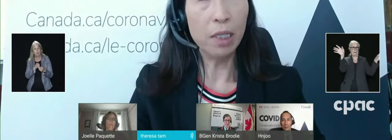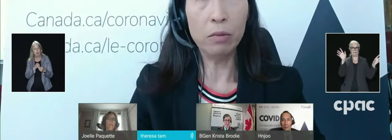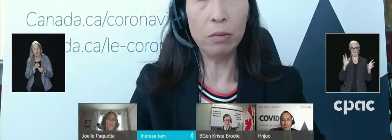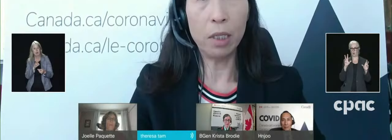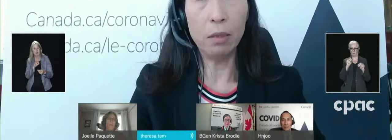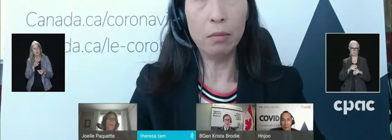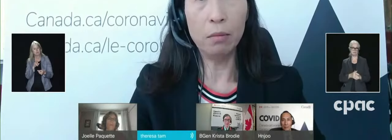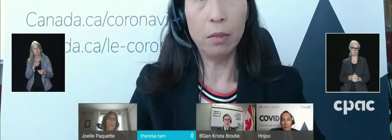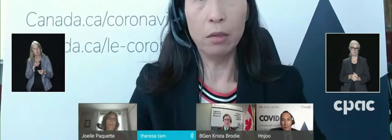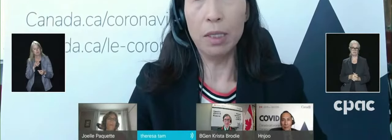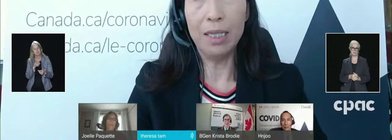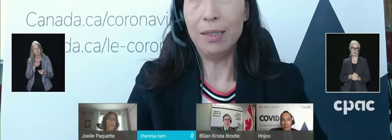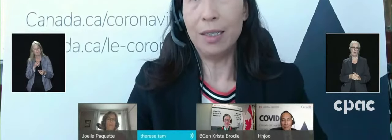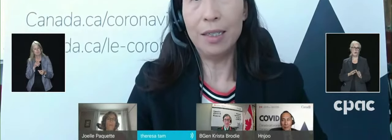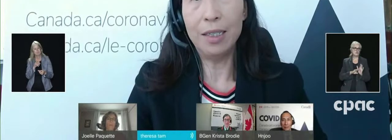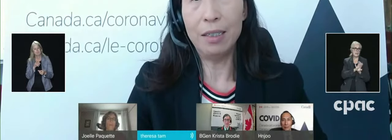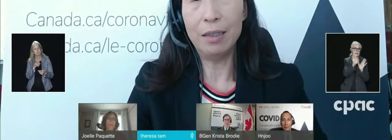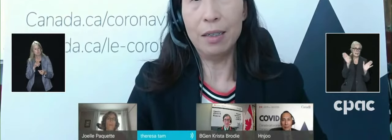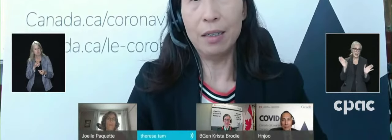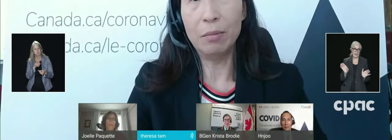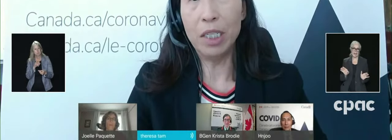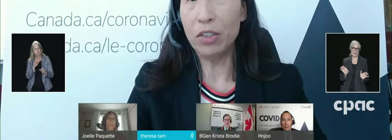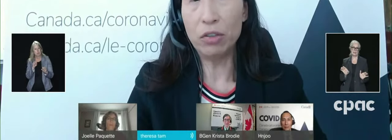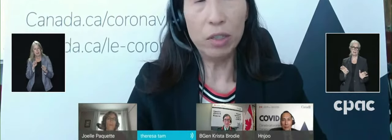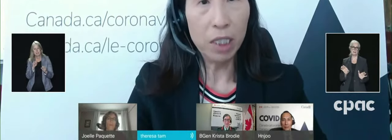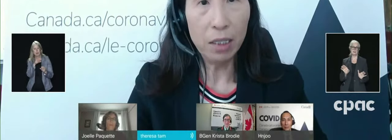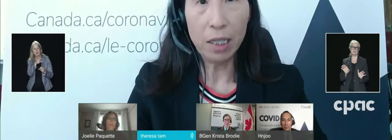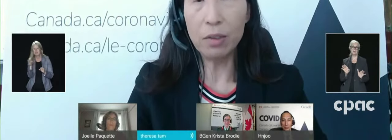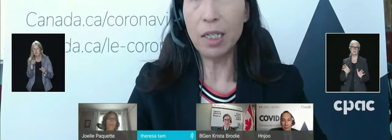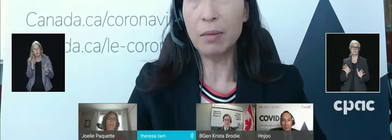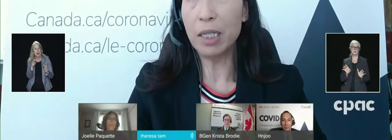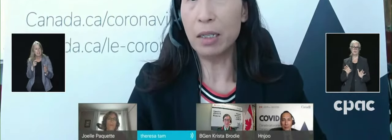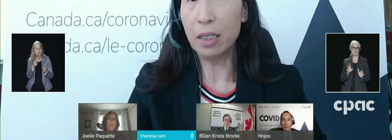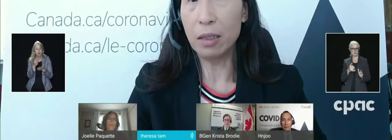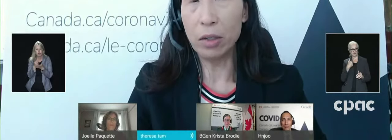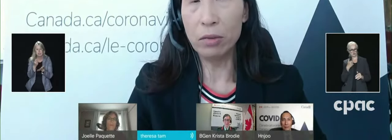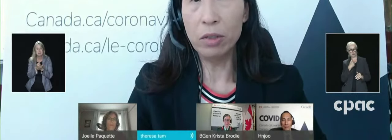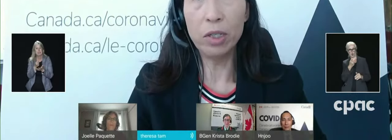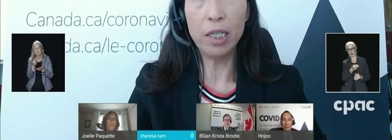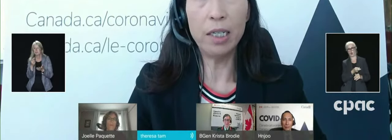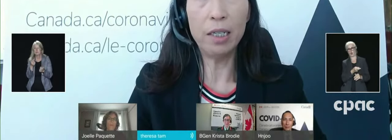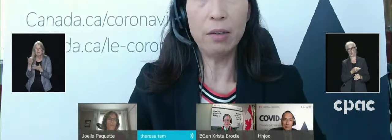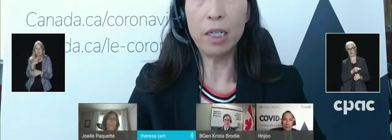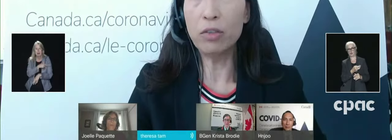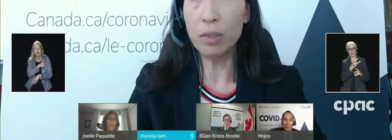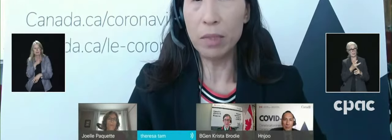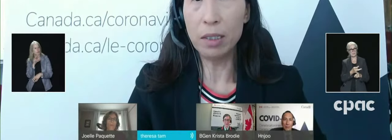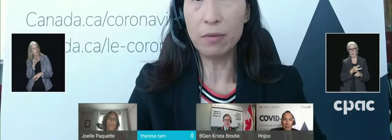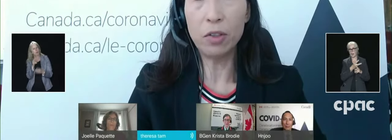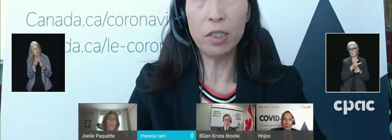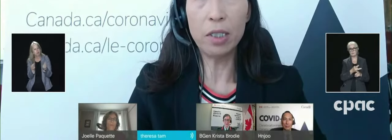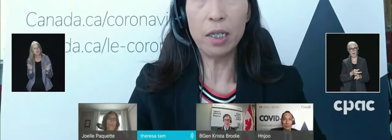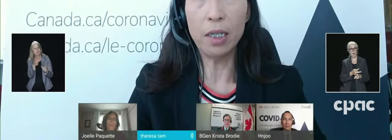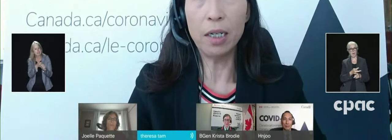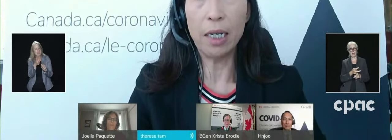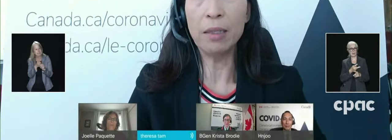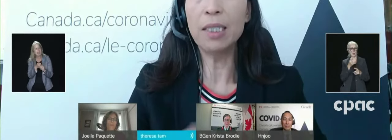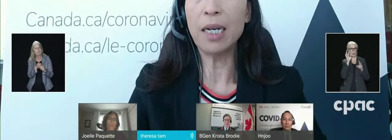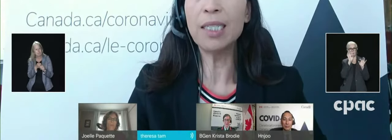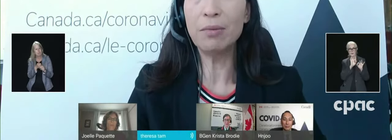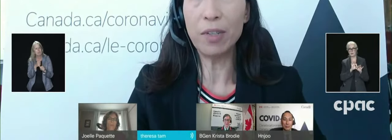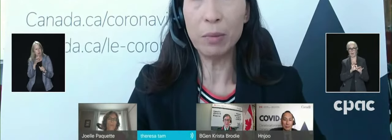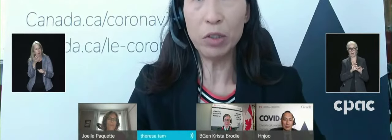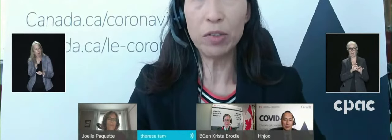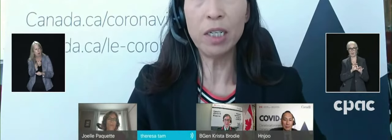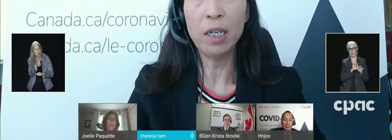will sometimes don't need any major treatment. They will get better on their own, or there are treatments, of course,